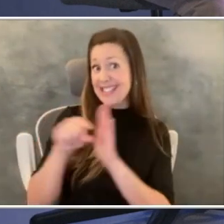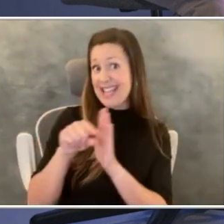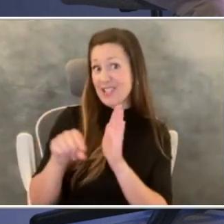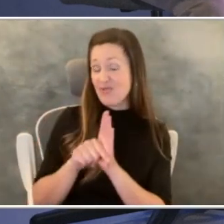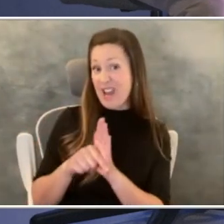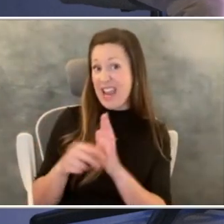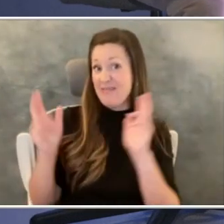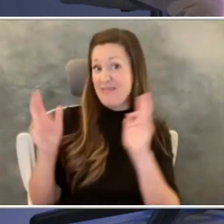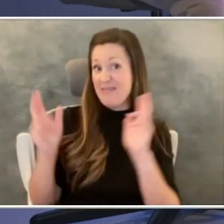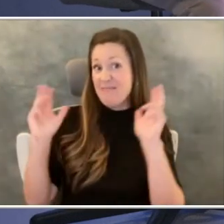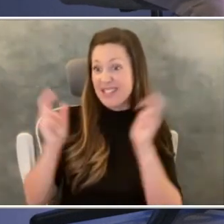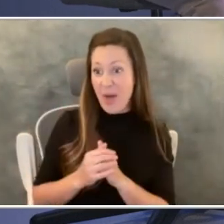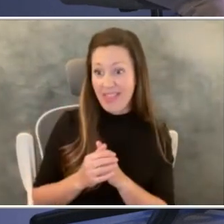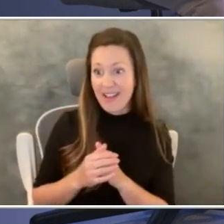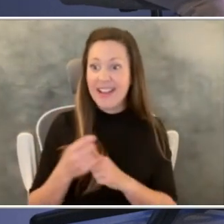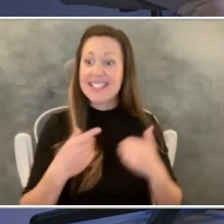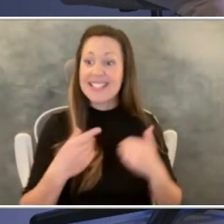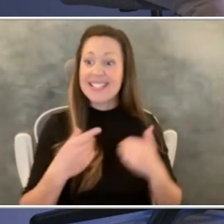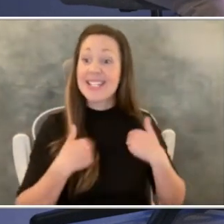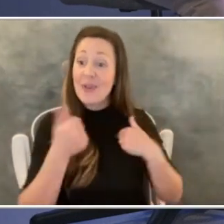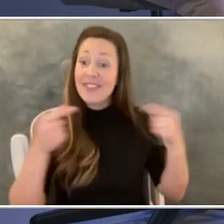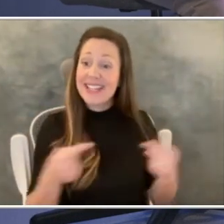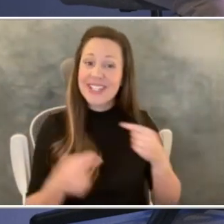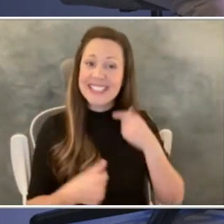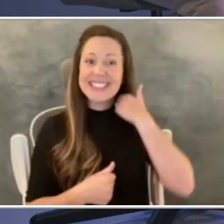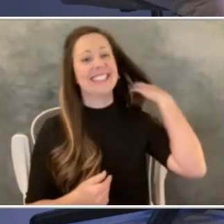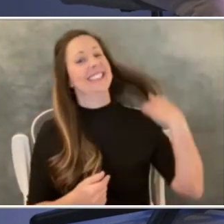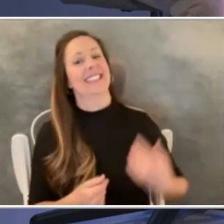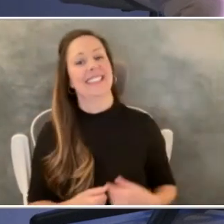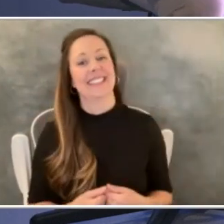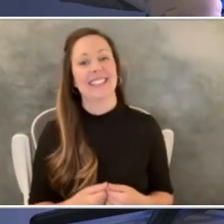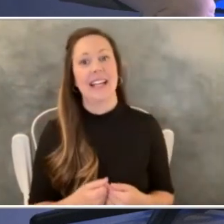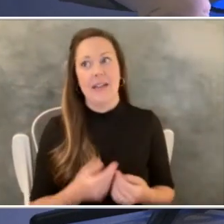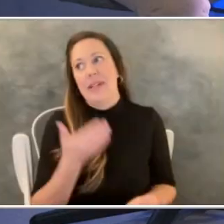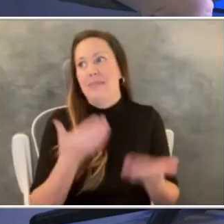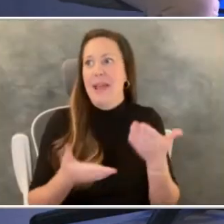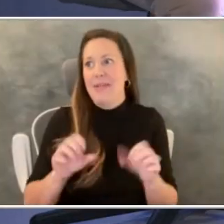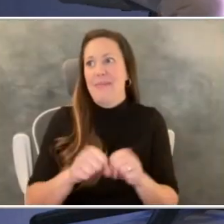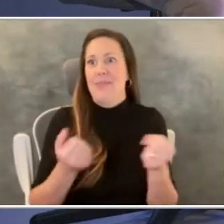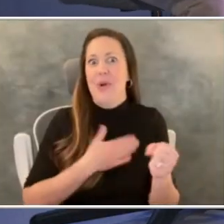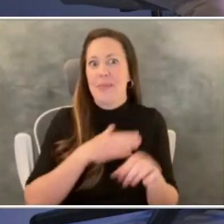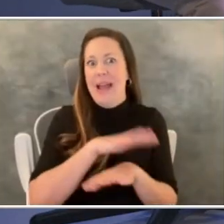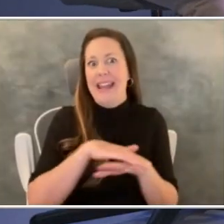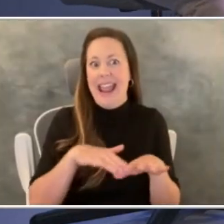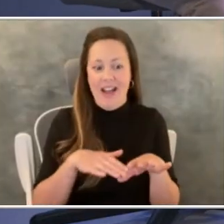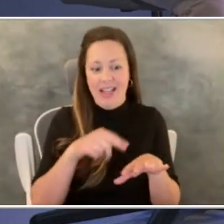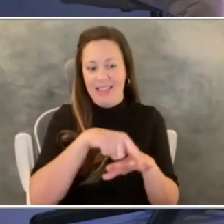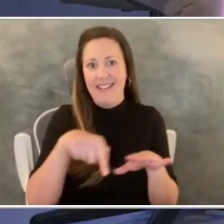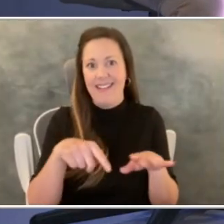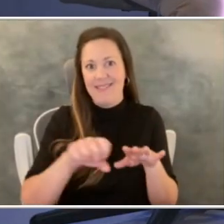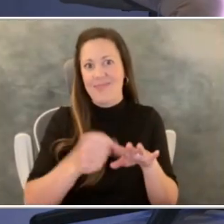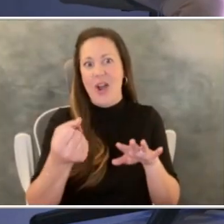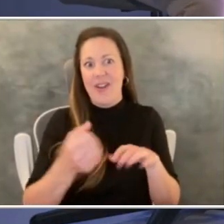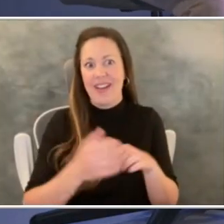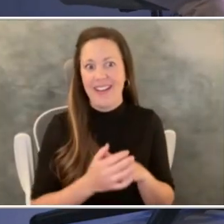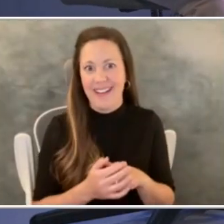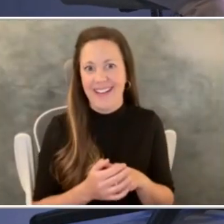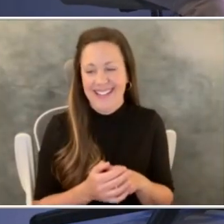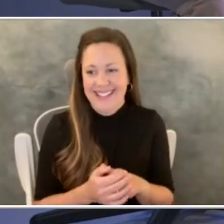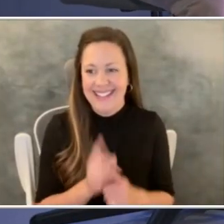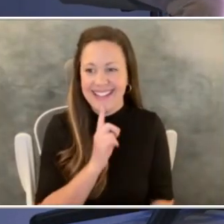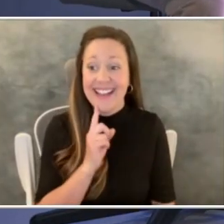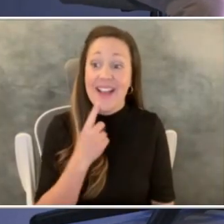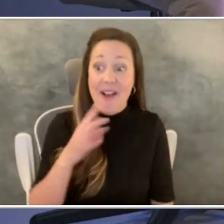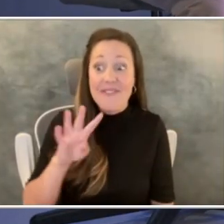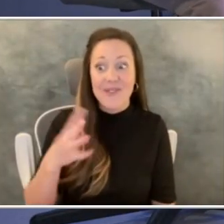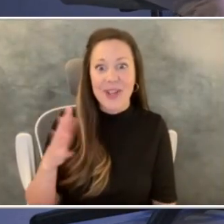Oh, yeah, let me tell you. I probably broke a nail. Right? Hardcore 4th and 5th grade. Okay,